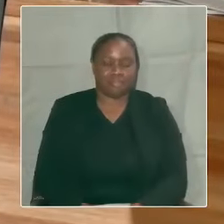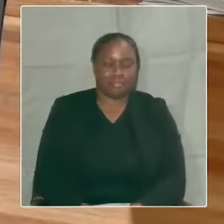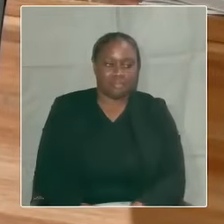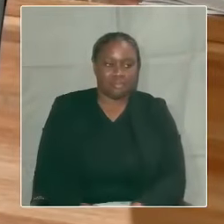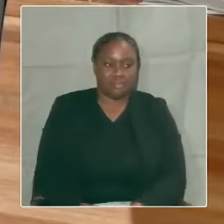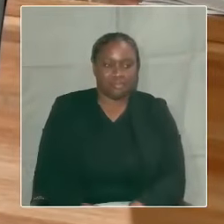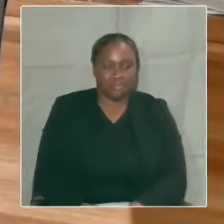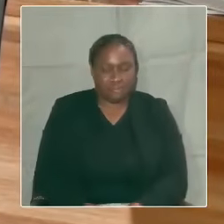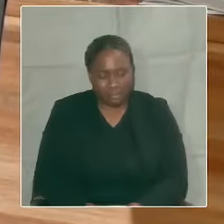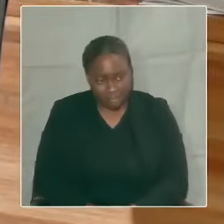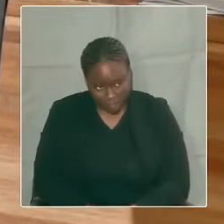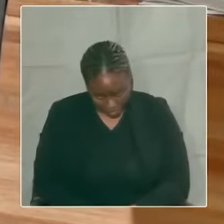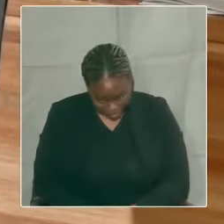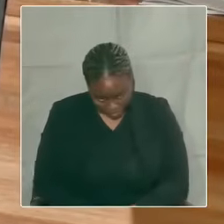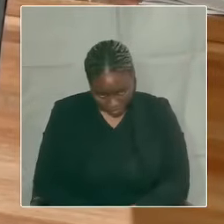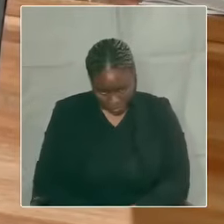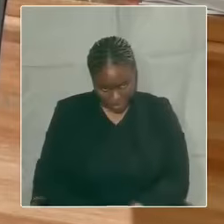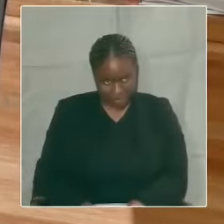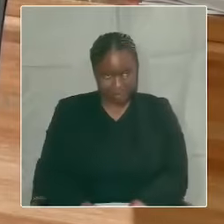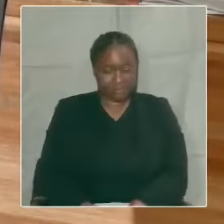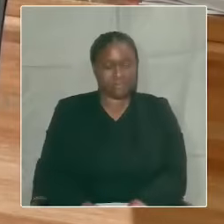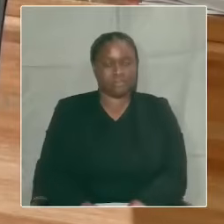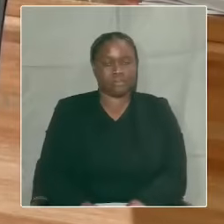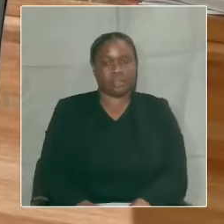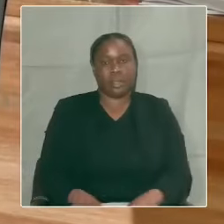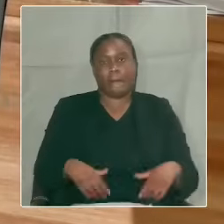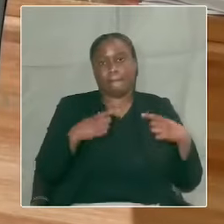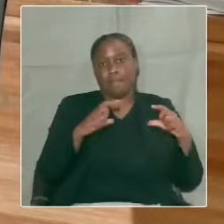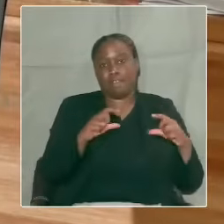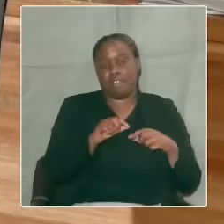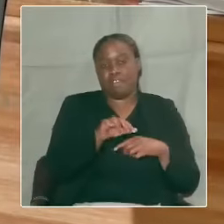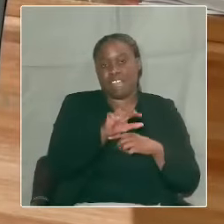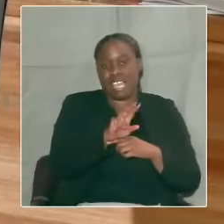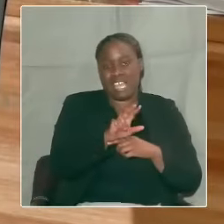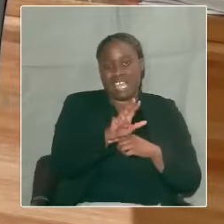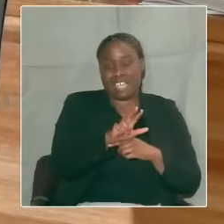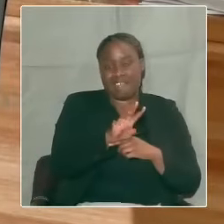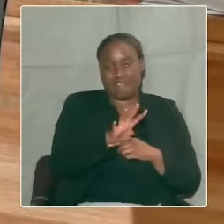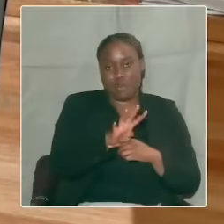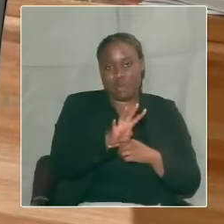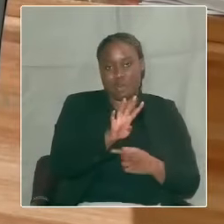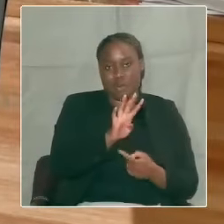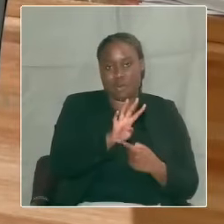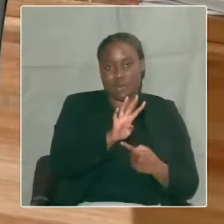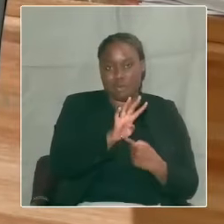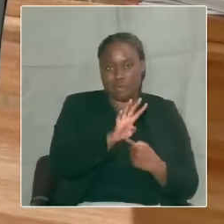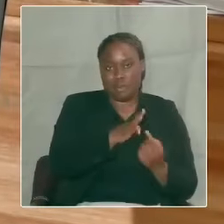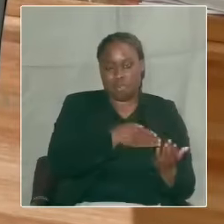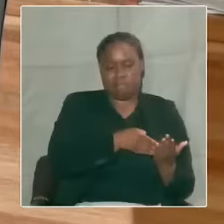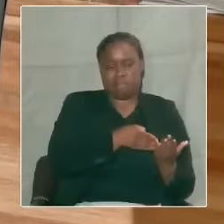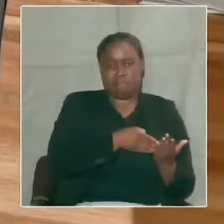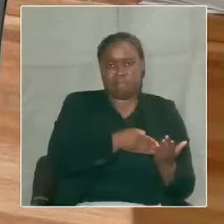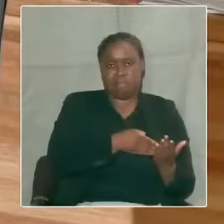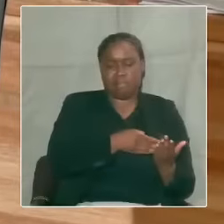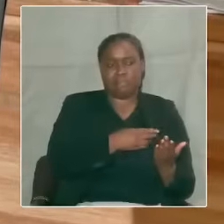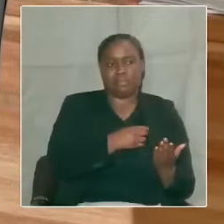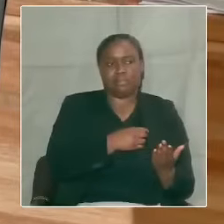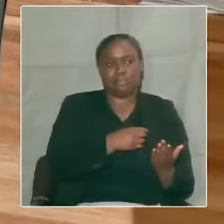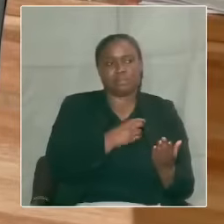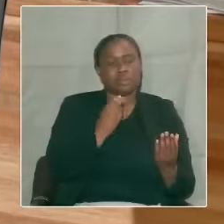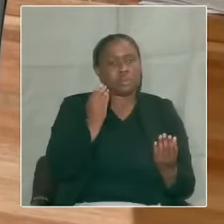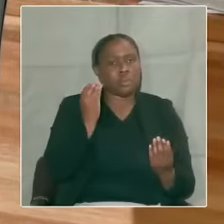Yes, and then you proceed in paragraph 84, and you provide the